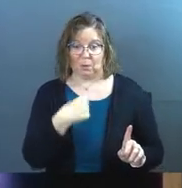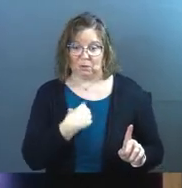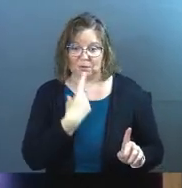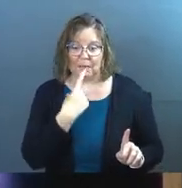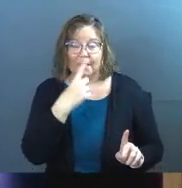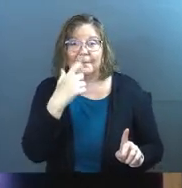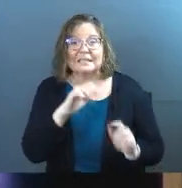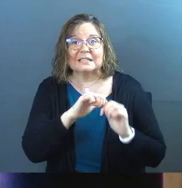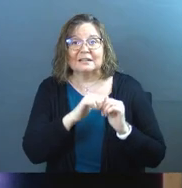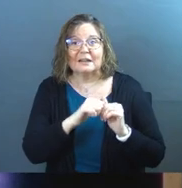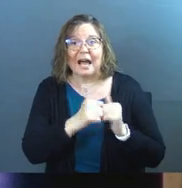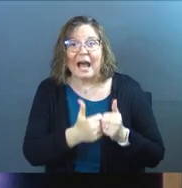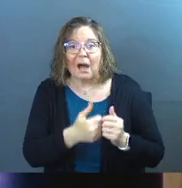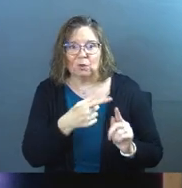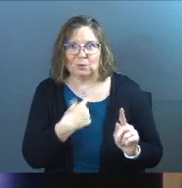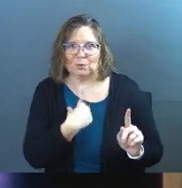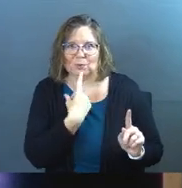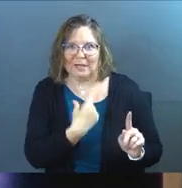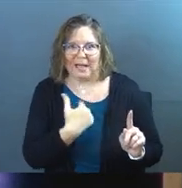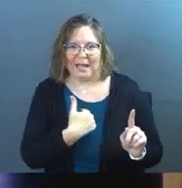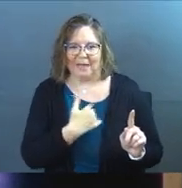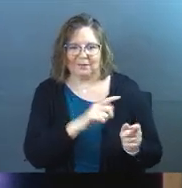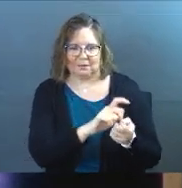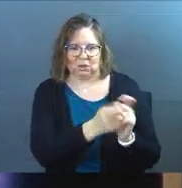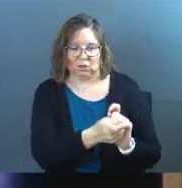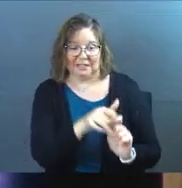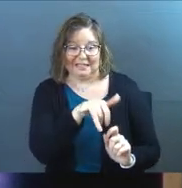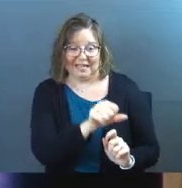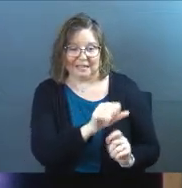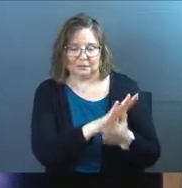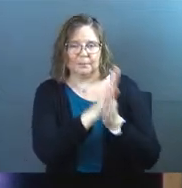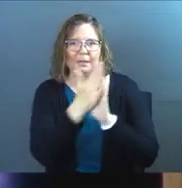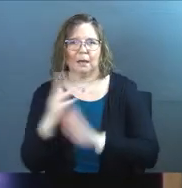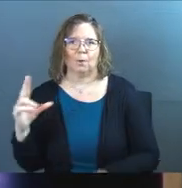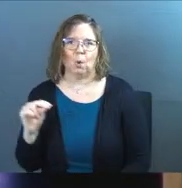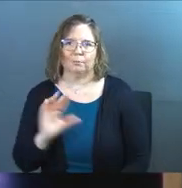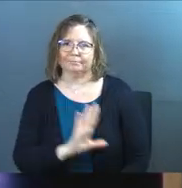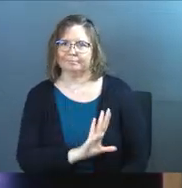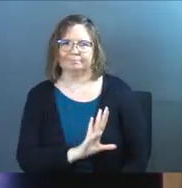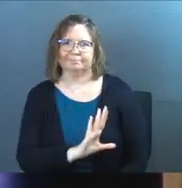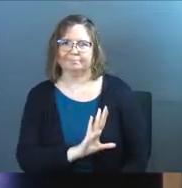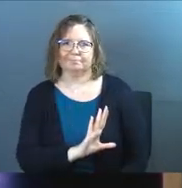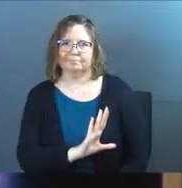you said, because of how you said it, I have to convert the yes into a no.